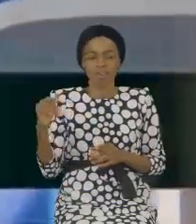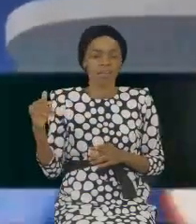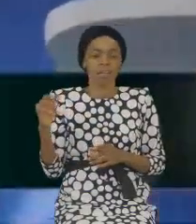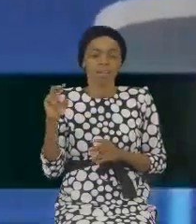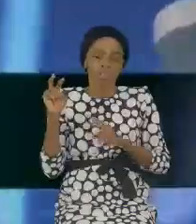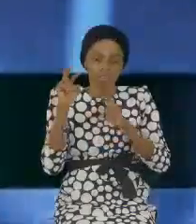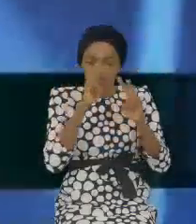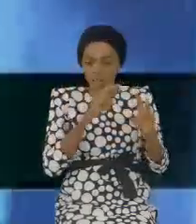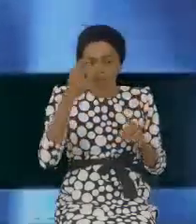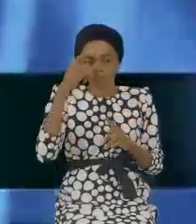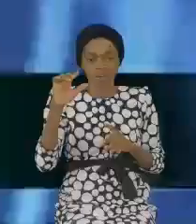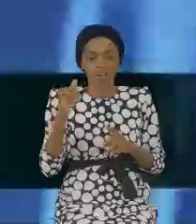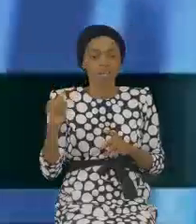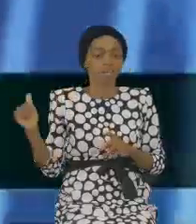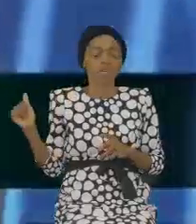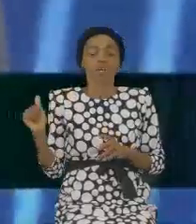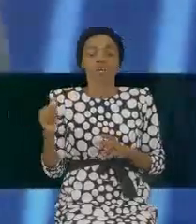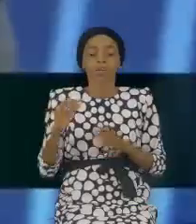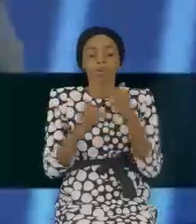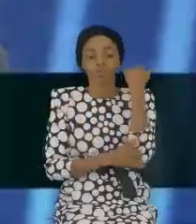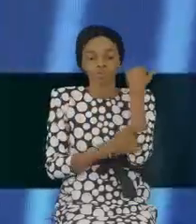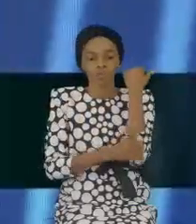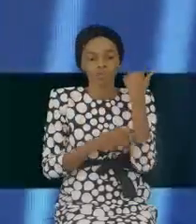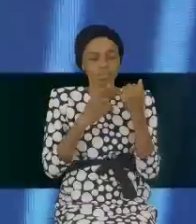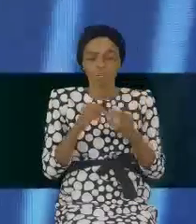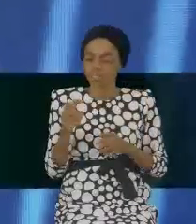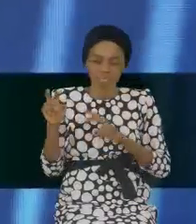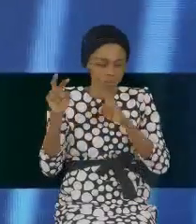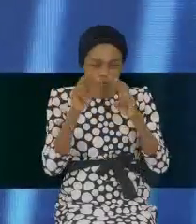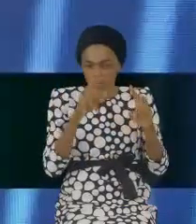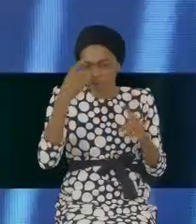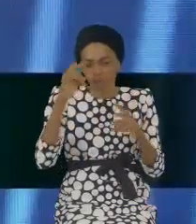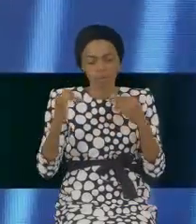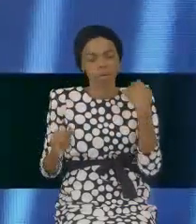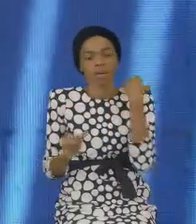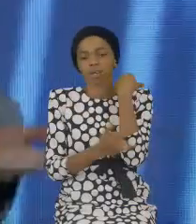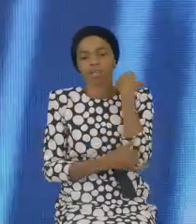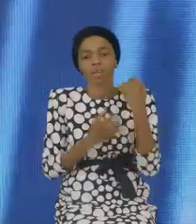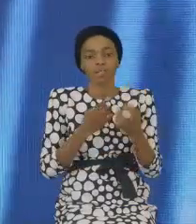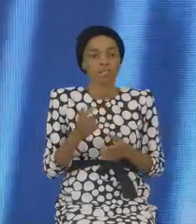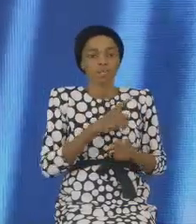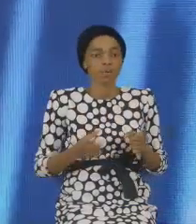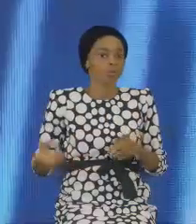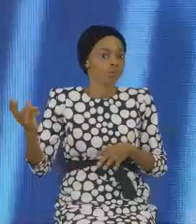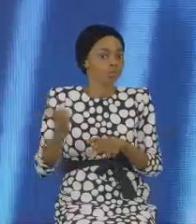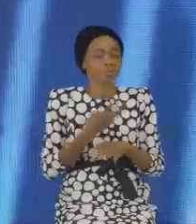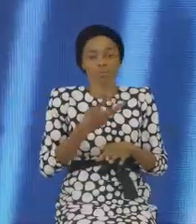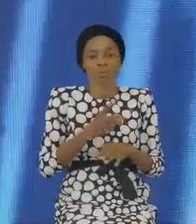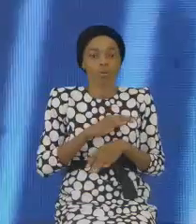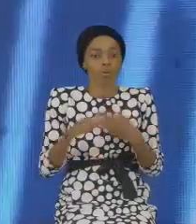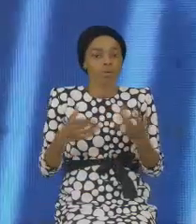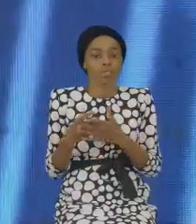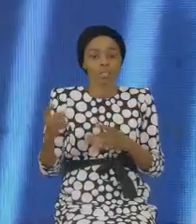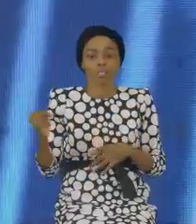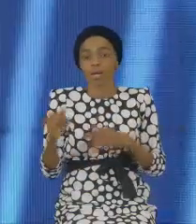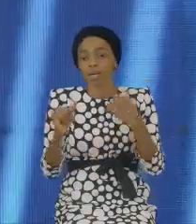a country. The Lord has blessed them, they seek a country. And the Lord multiplied all that Isaac sowed that year a